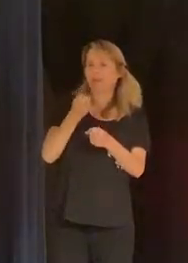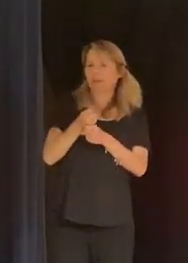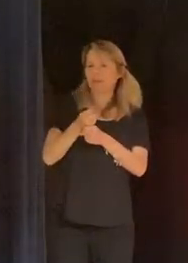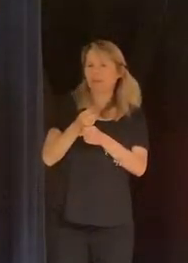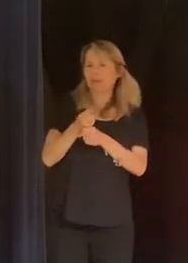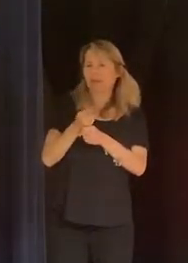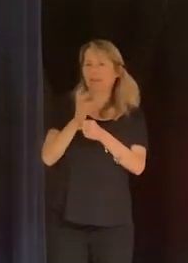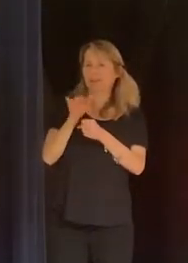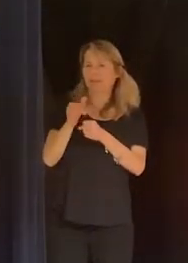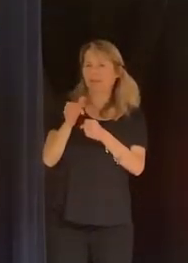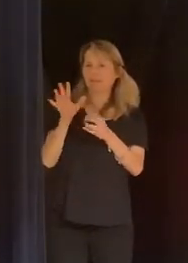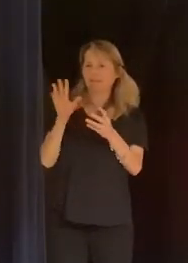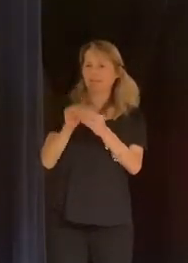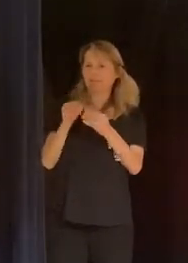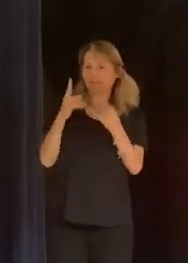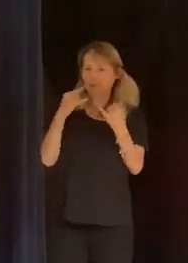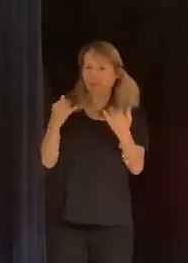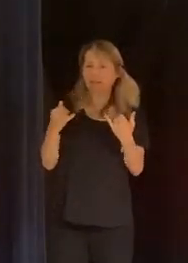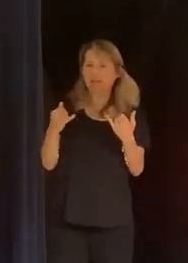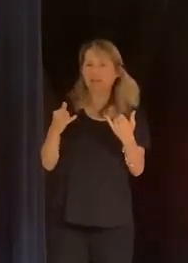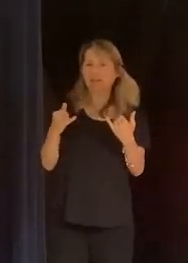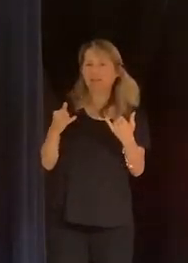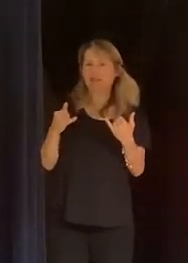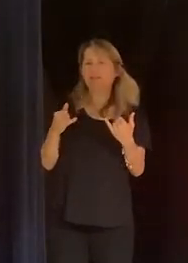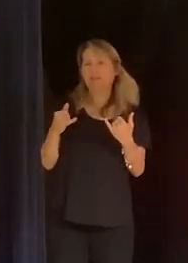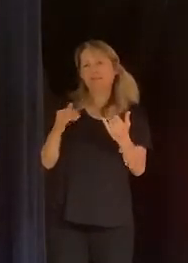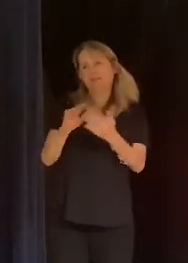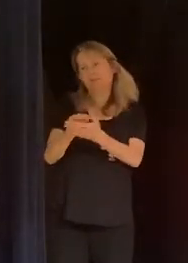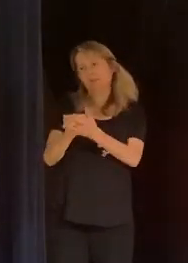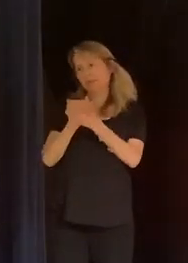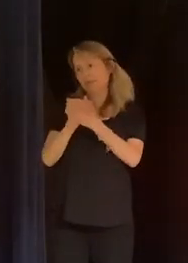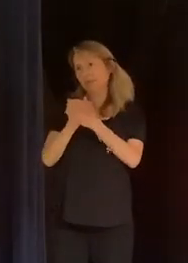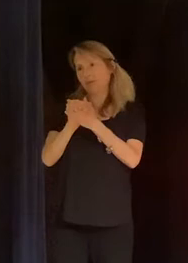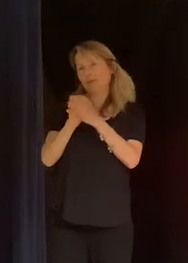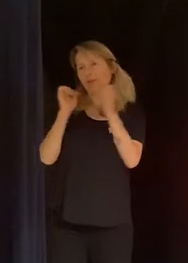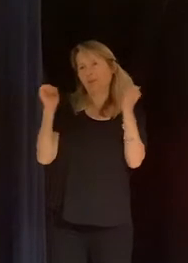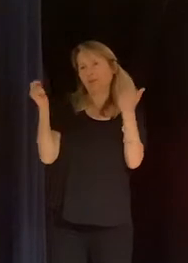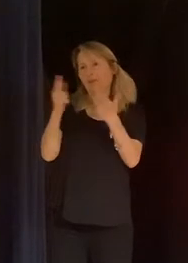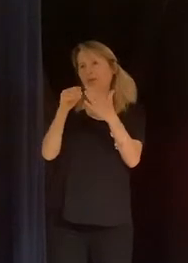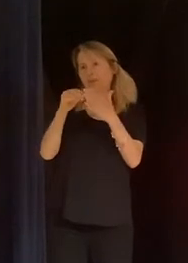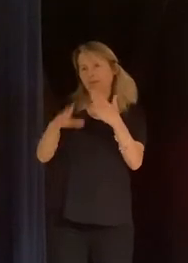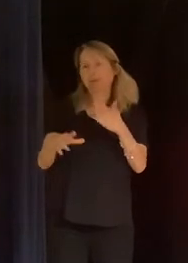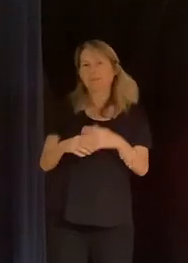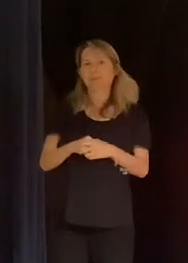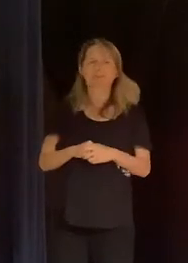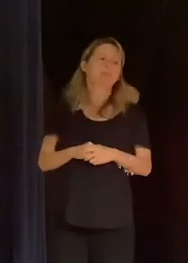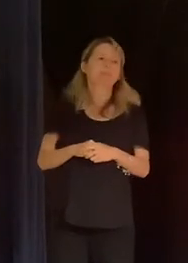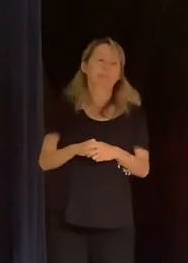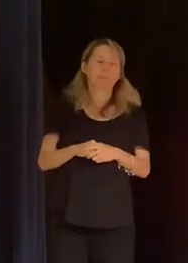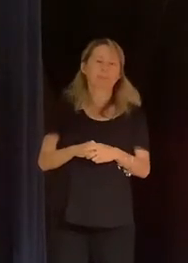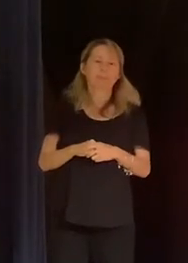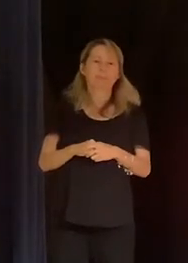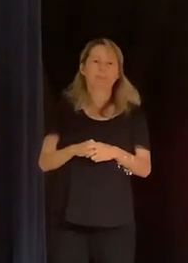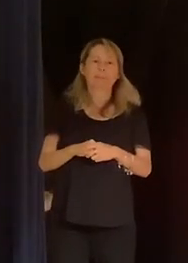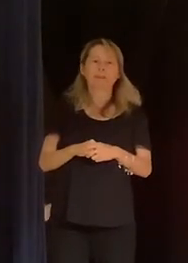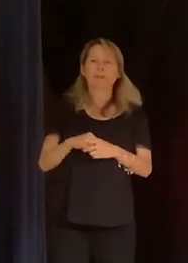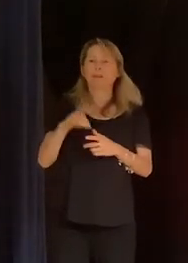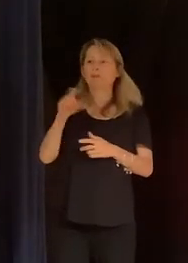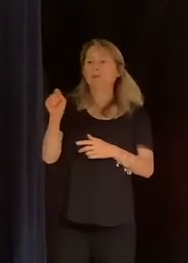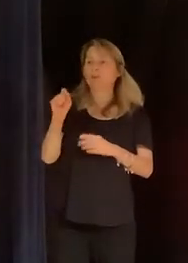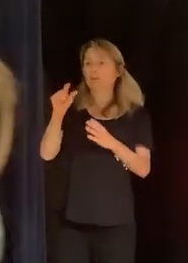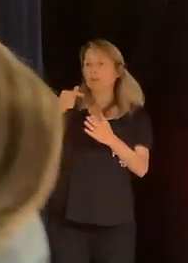in tonight, and you have earned it. So a very big congratulations to every single one of you. Drewry